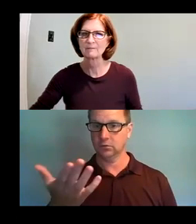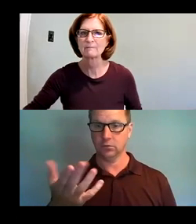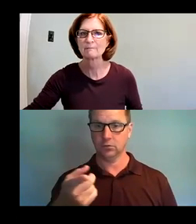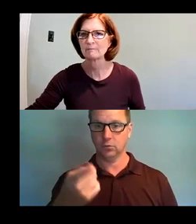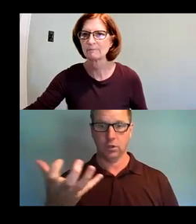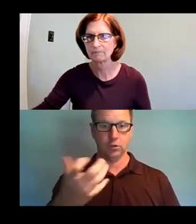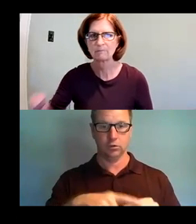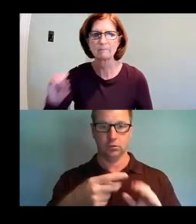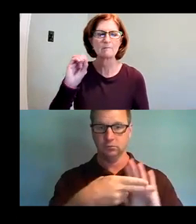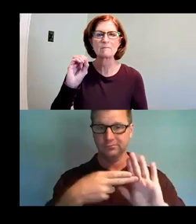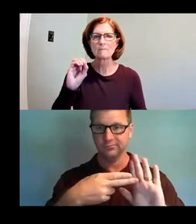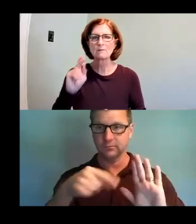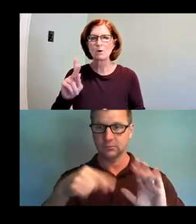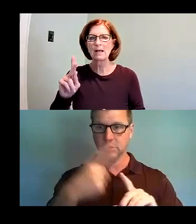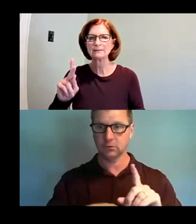or highlight this month?